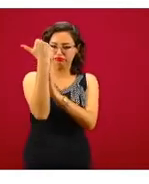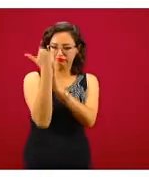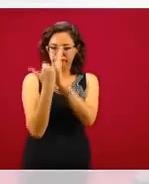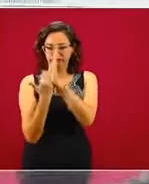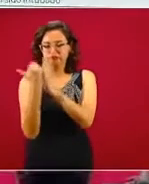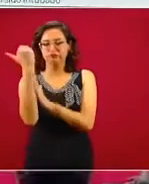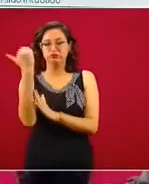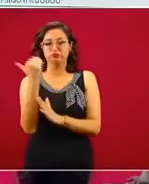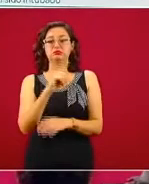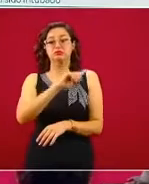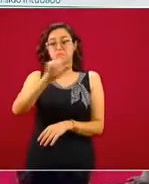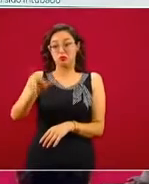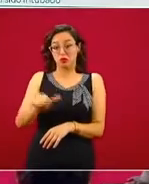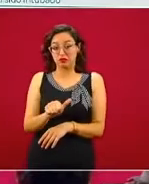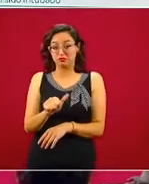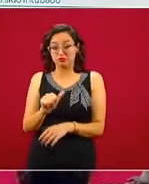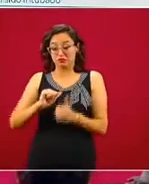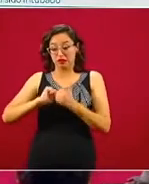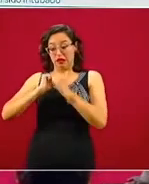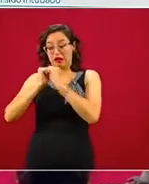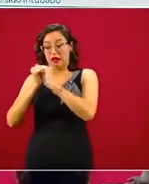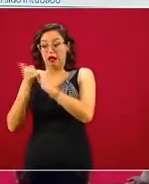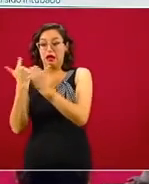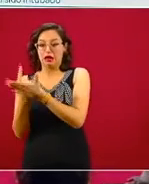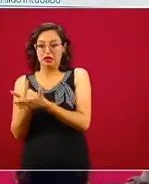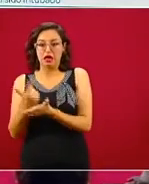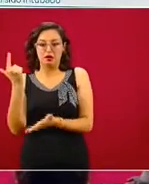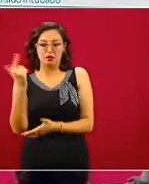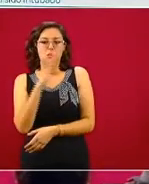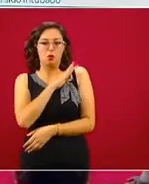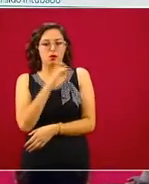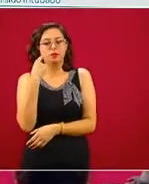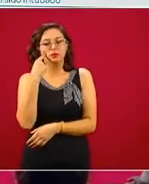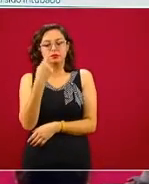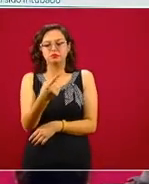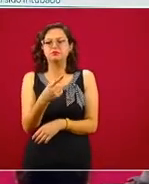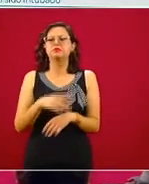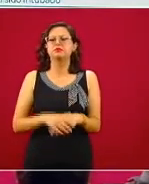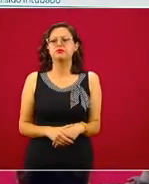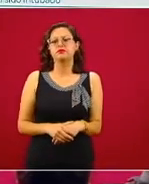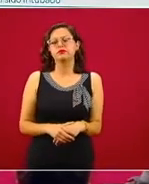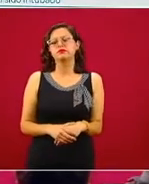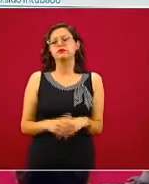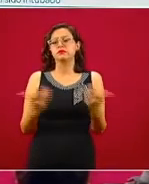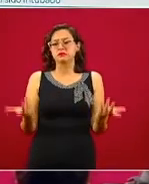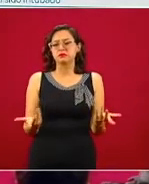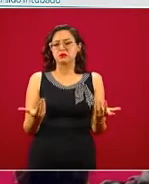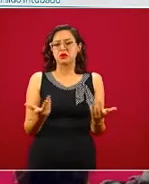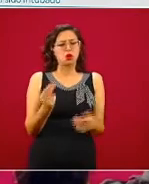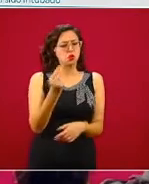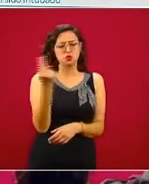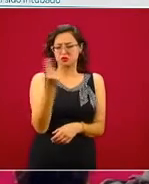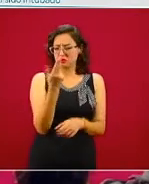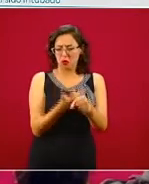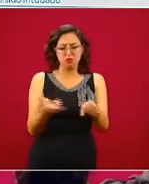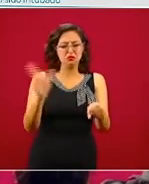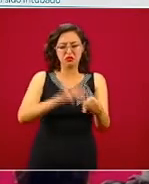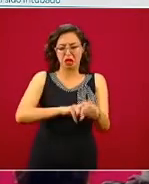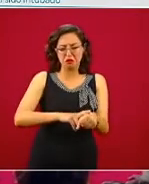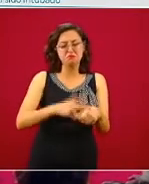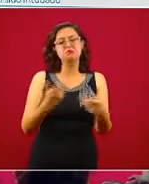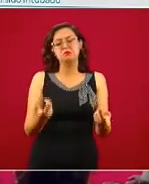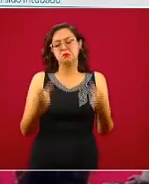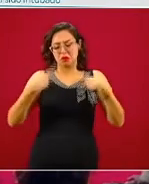So here we can get an idea of how the condition can affect the possibility or the probability